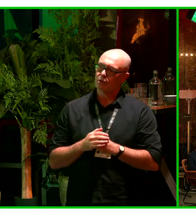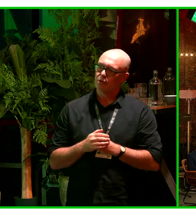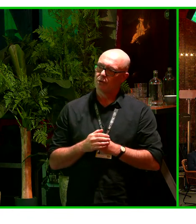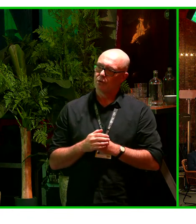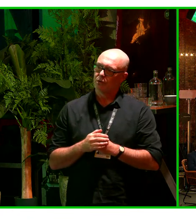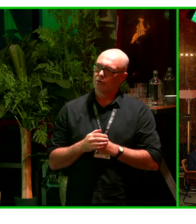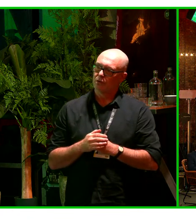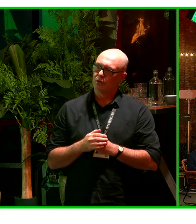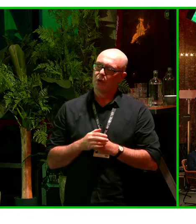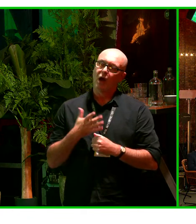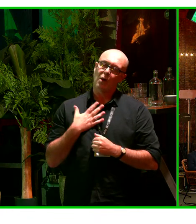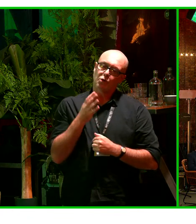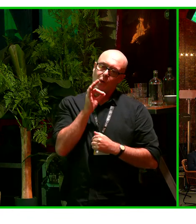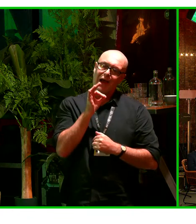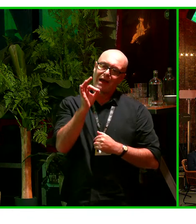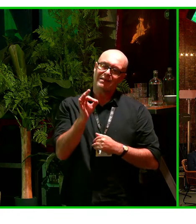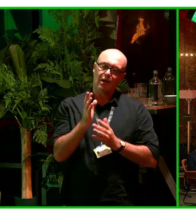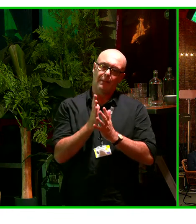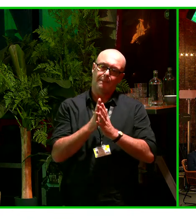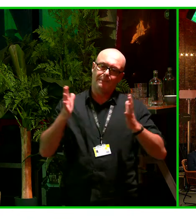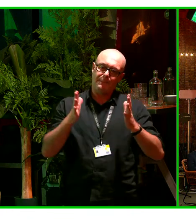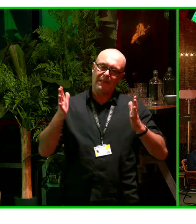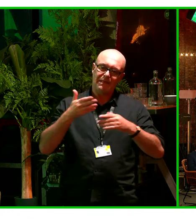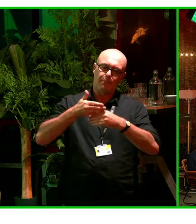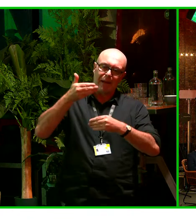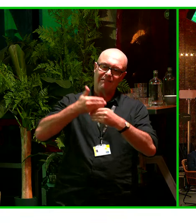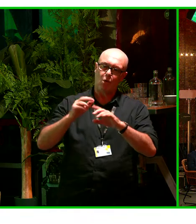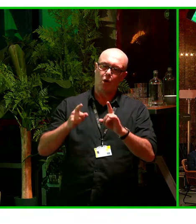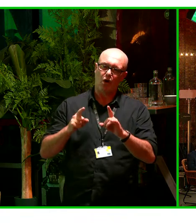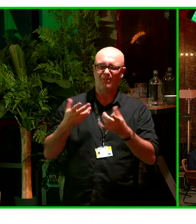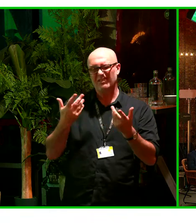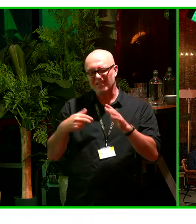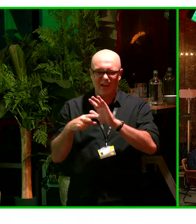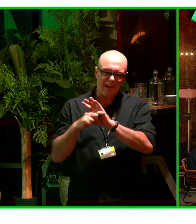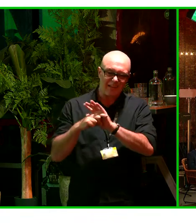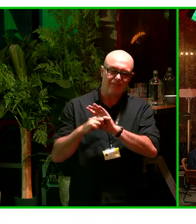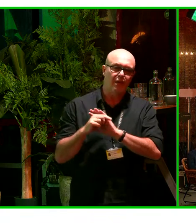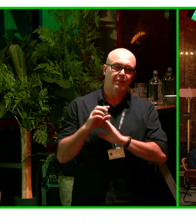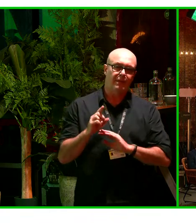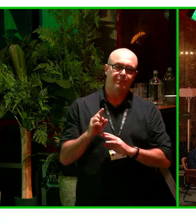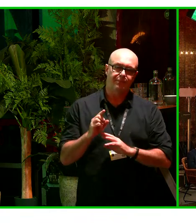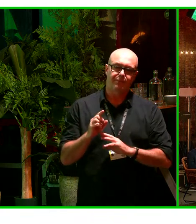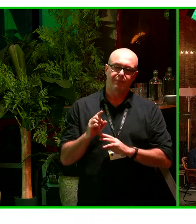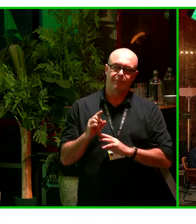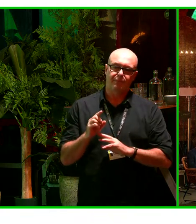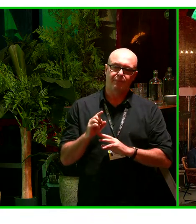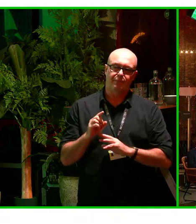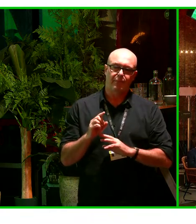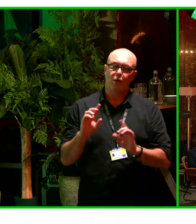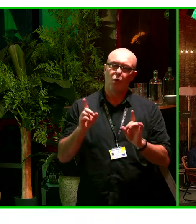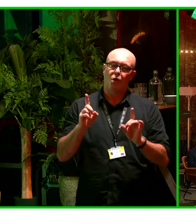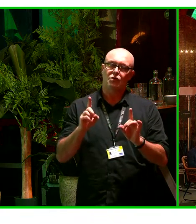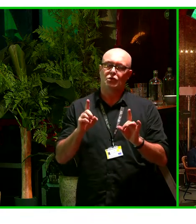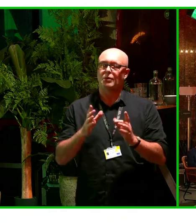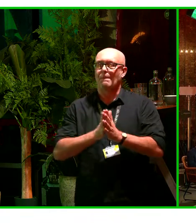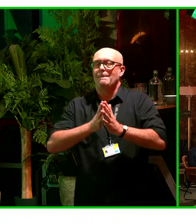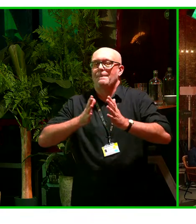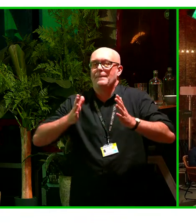about, what's the biggest constraint, but maybe that's a bit too negative, but I suppose what could be the biggest opportunity